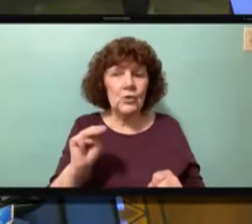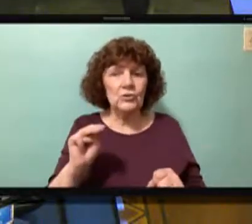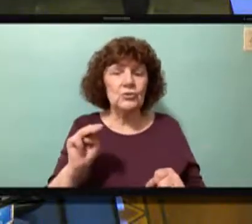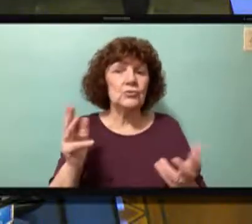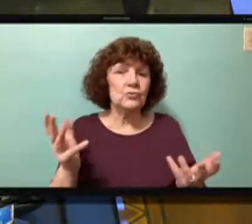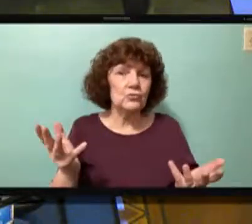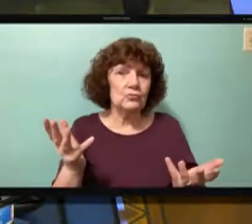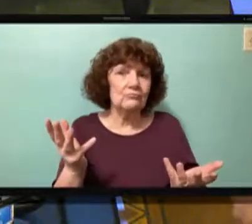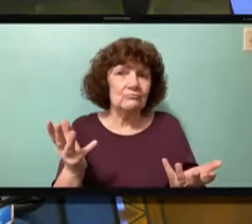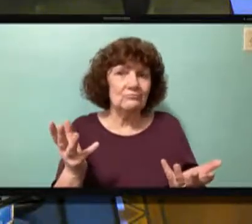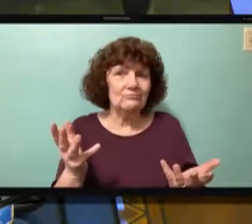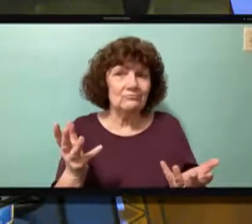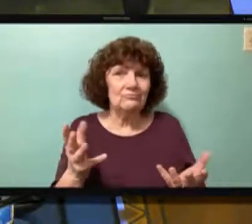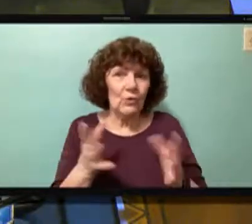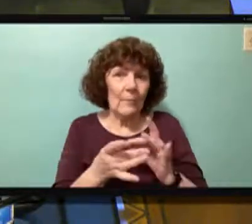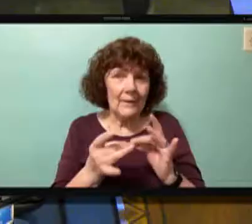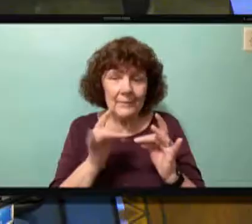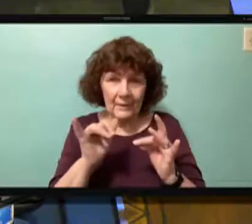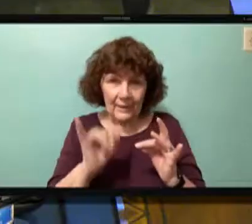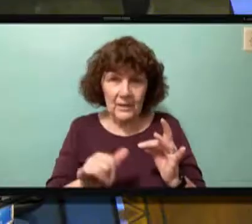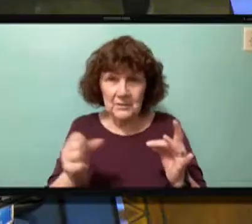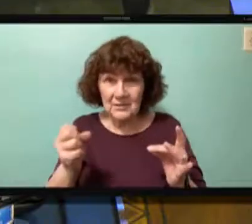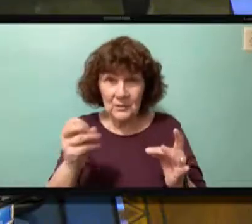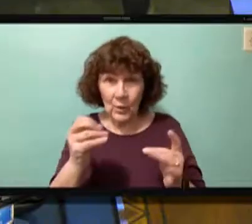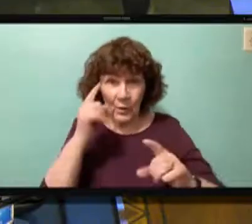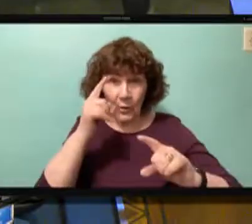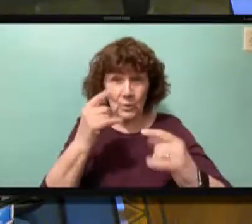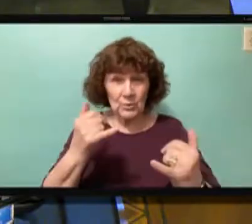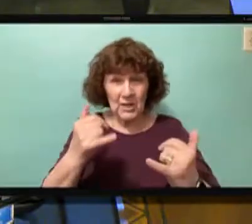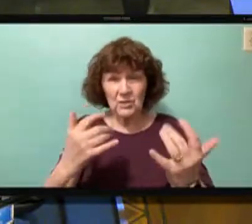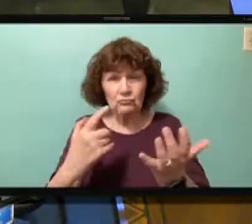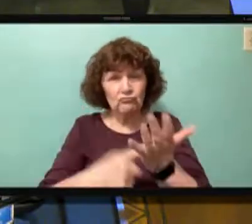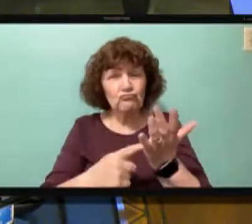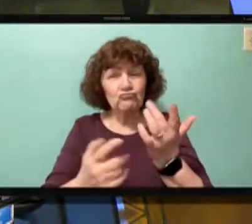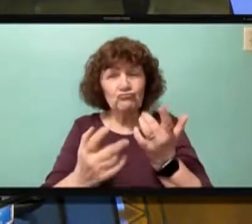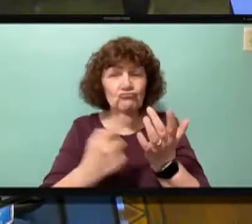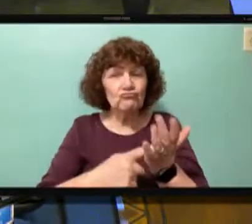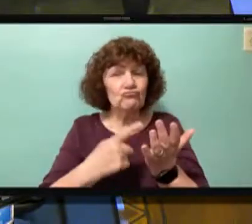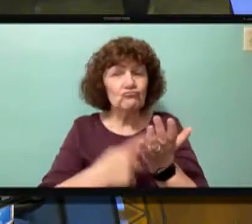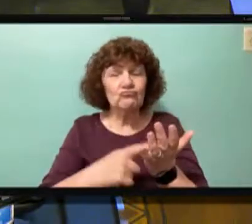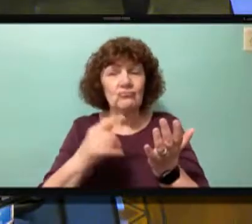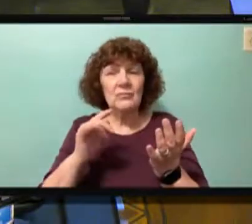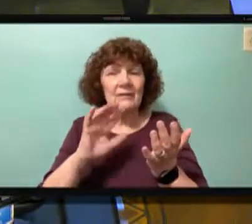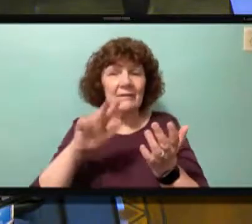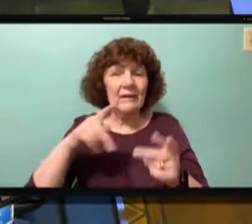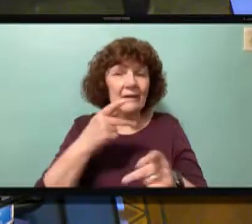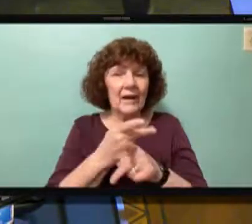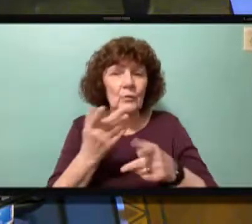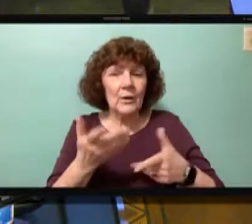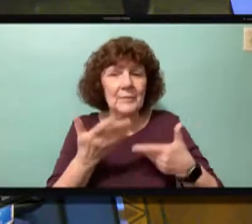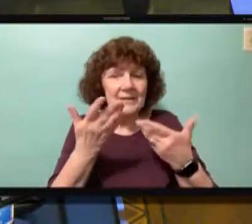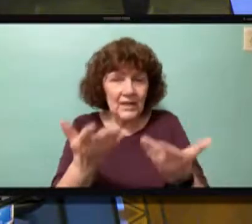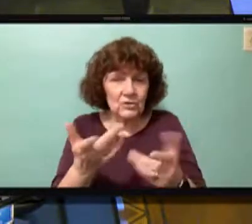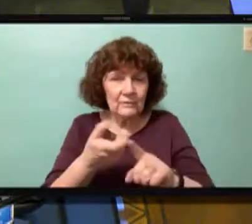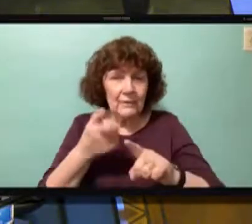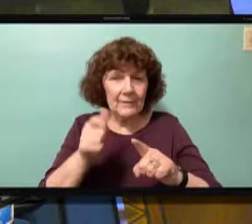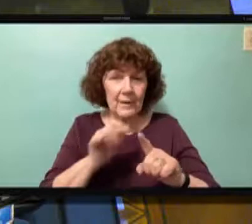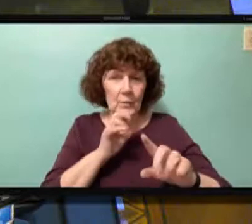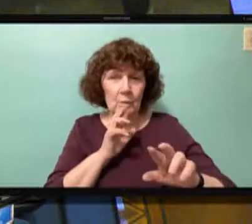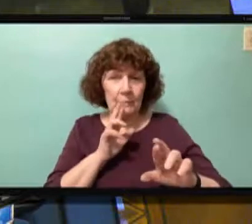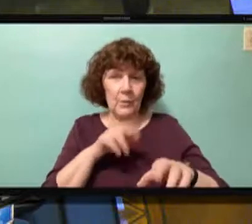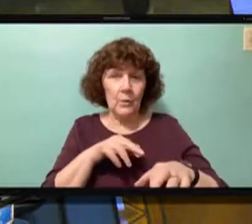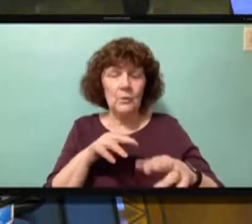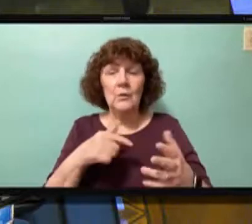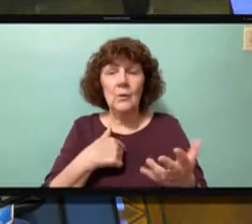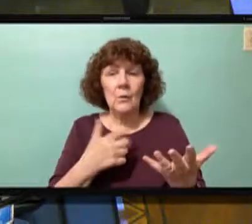so the goal here really today is just have a conversation about the sort of recommendations that came out of that report. And so what I would like